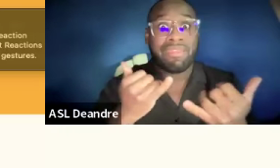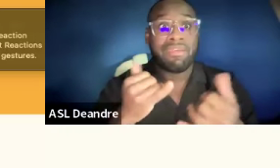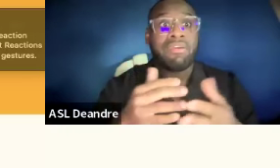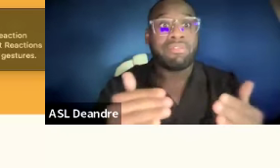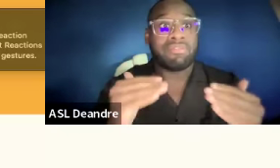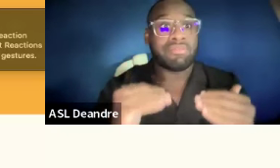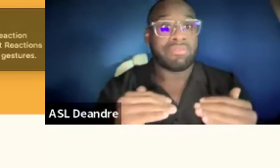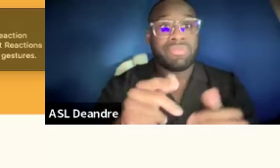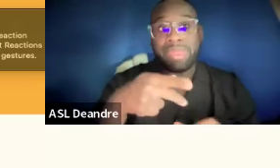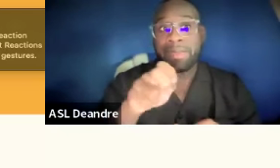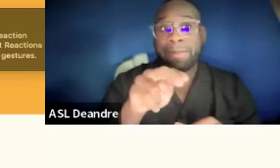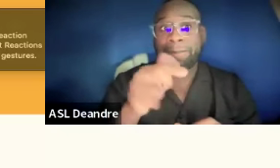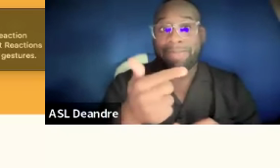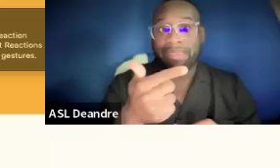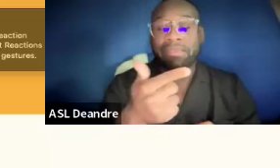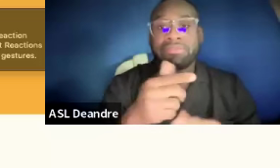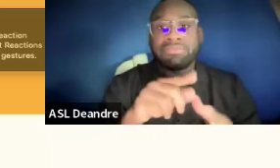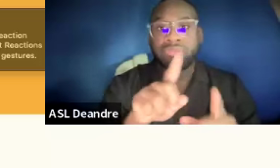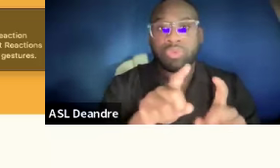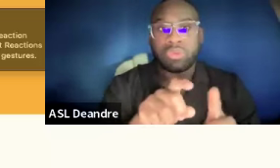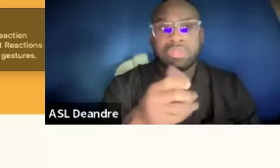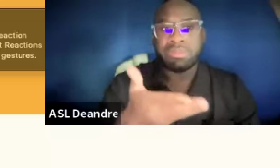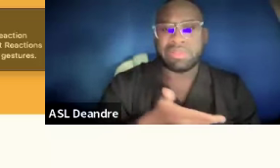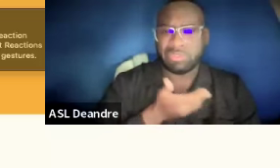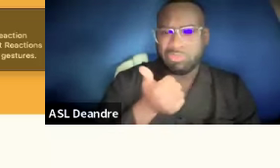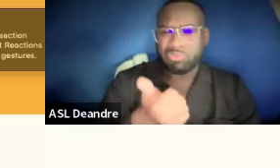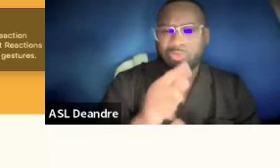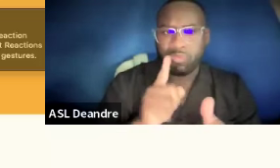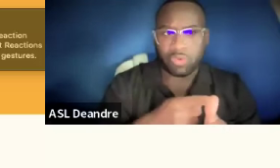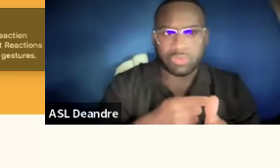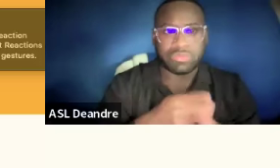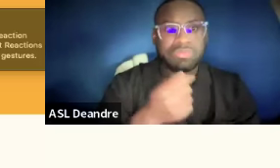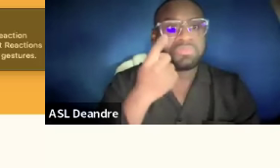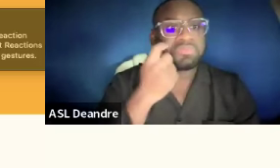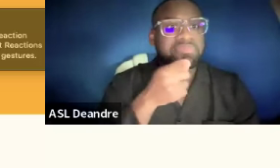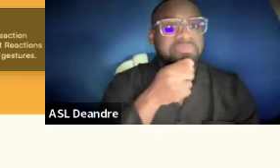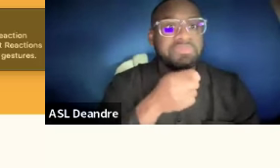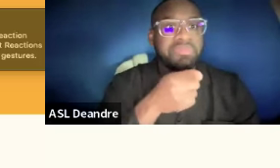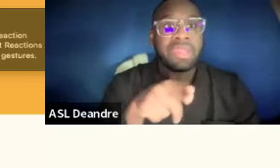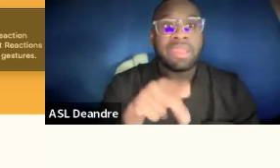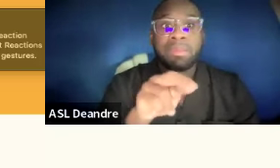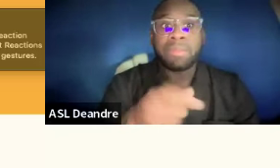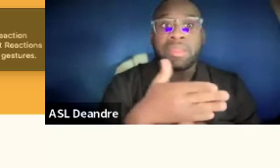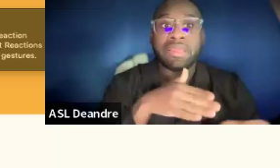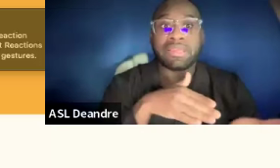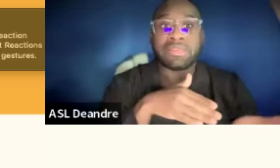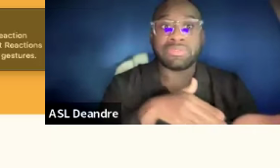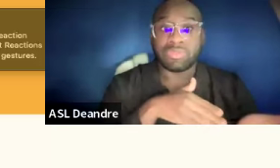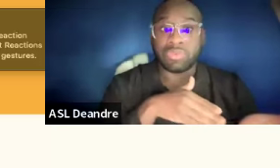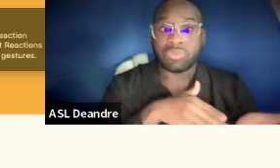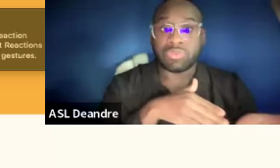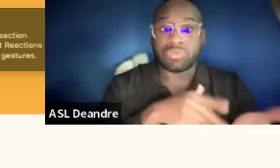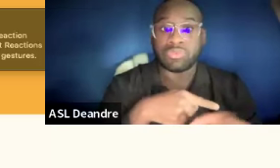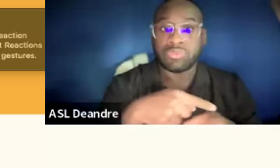Ping's question. But allow me to introduce Dr. Melinda Ping first. Dr. Melinda Ping is a physician specializing in